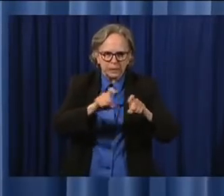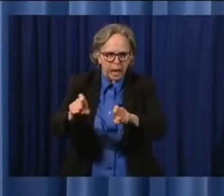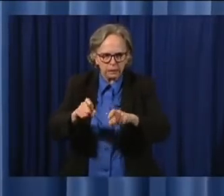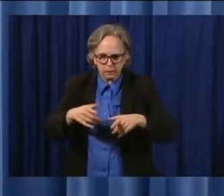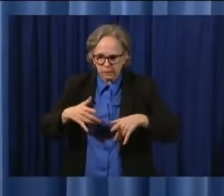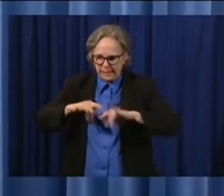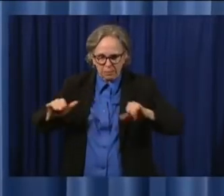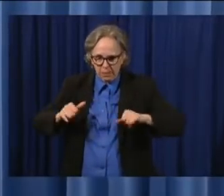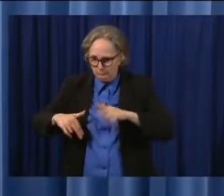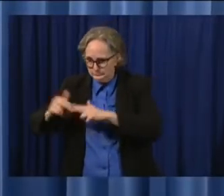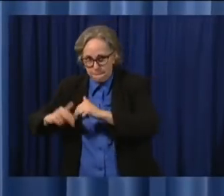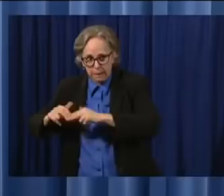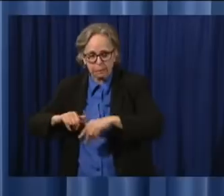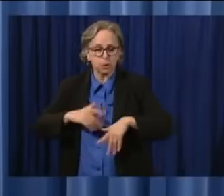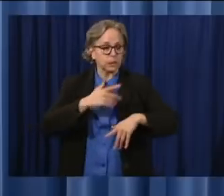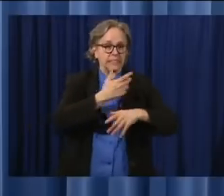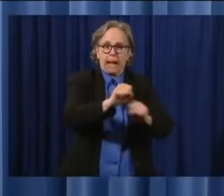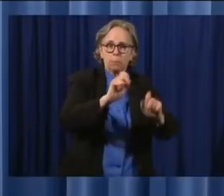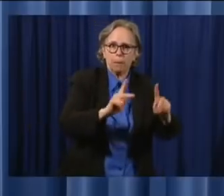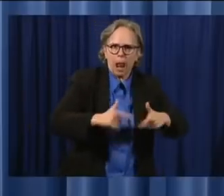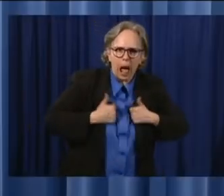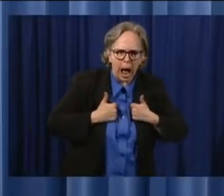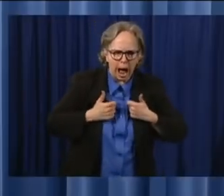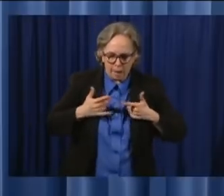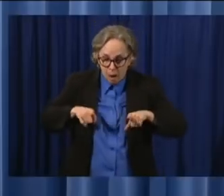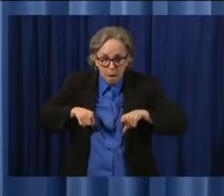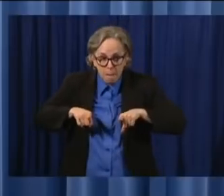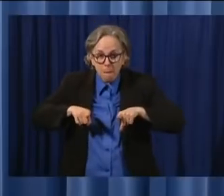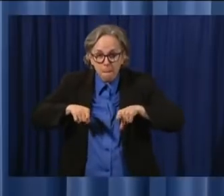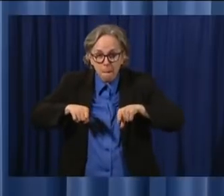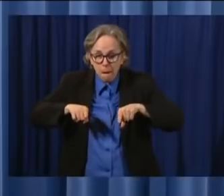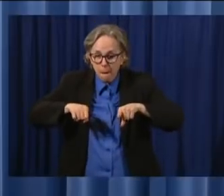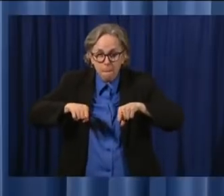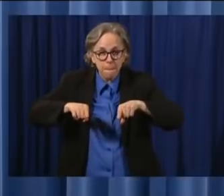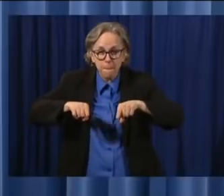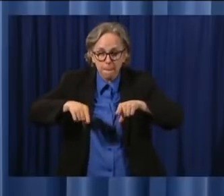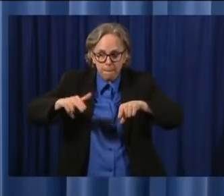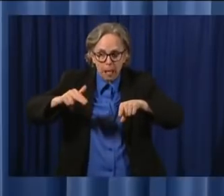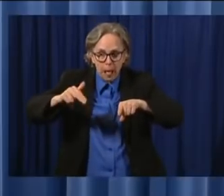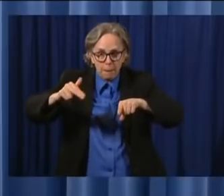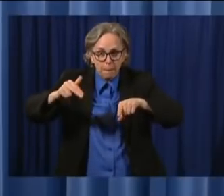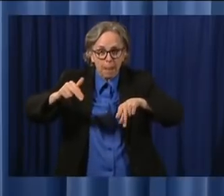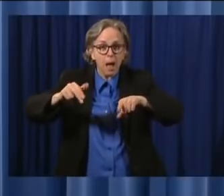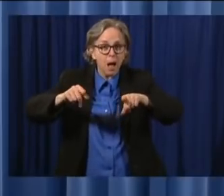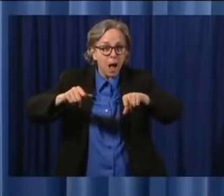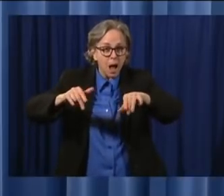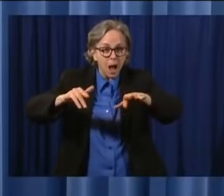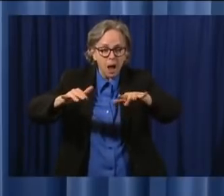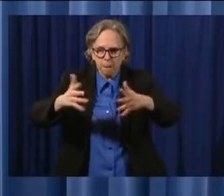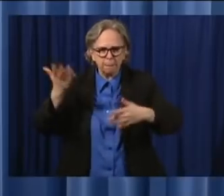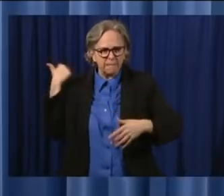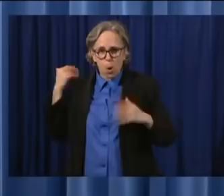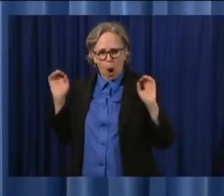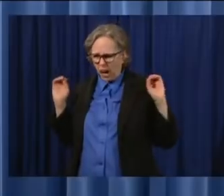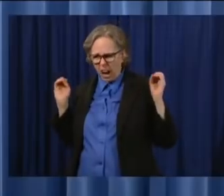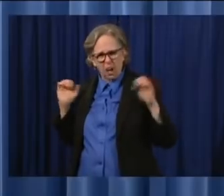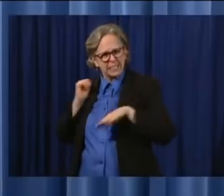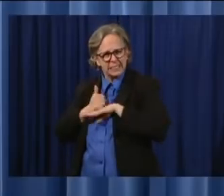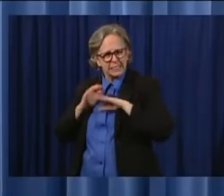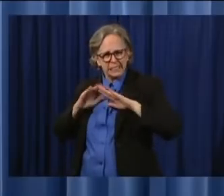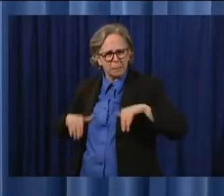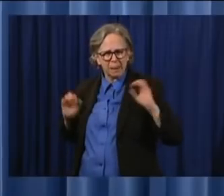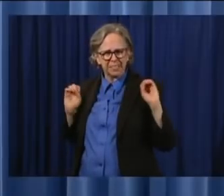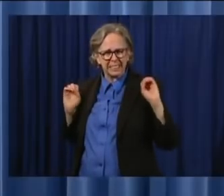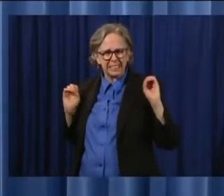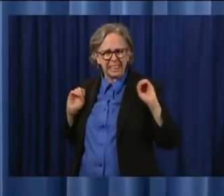We're doing it literally at the same time, and there's never been a system, and so part of it